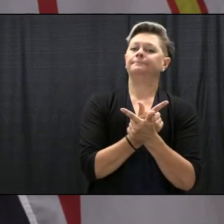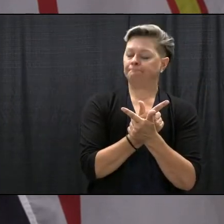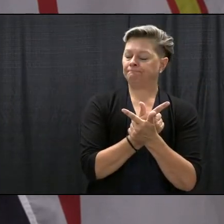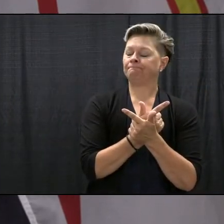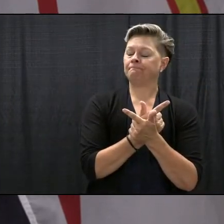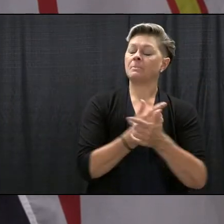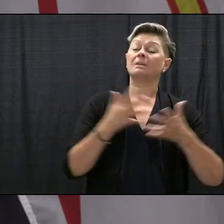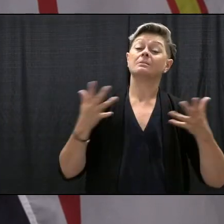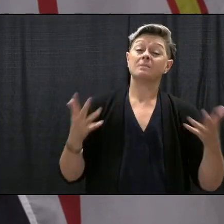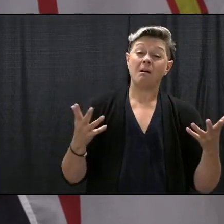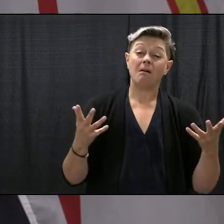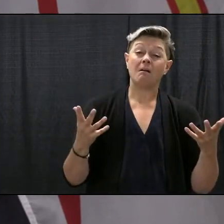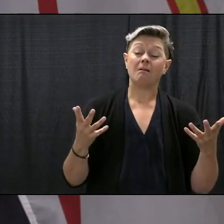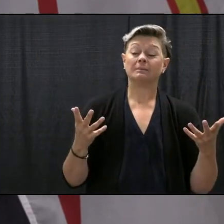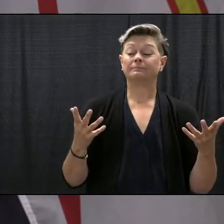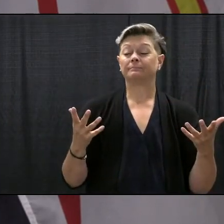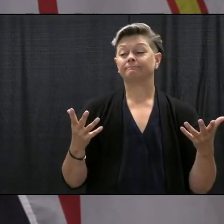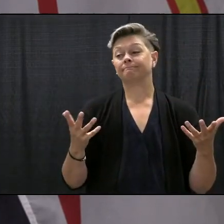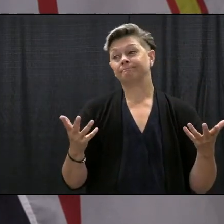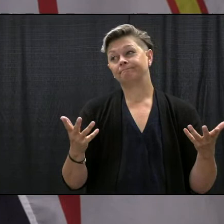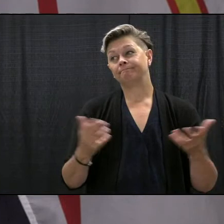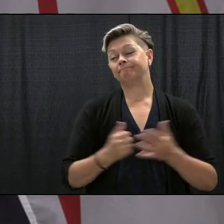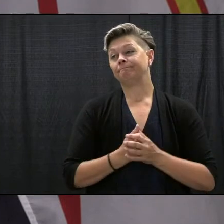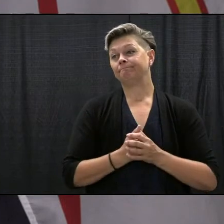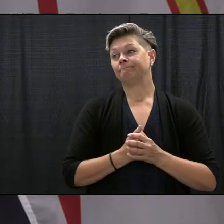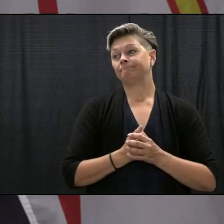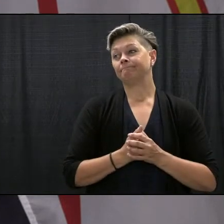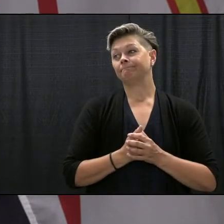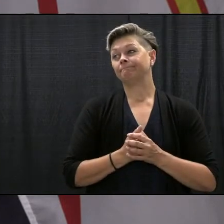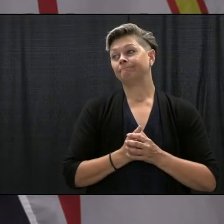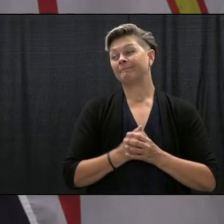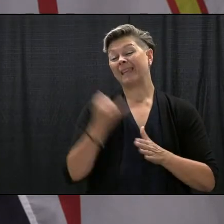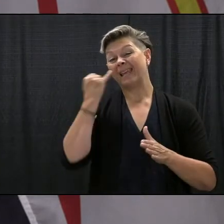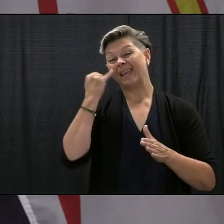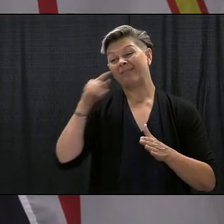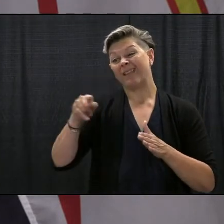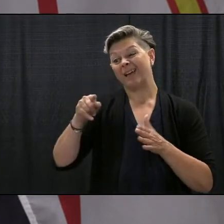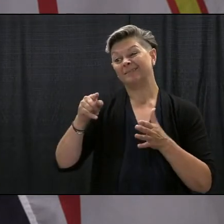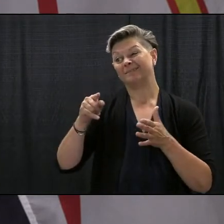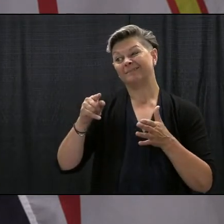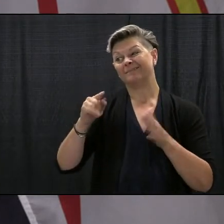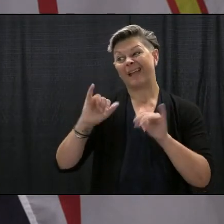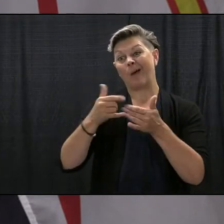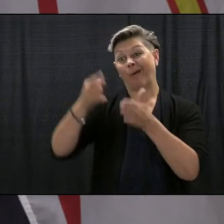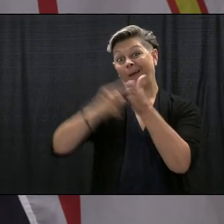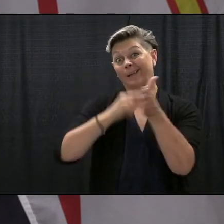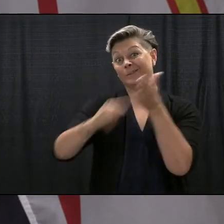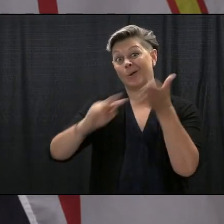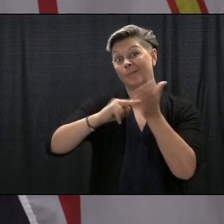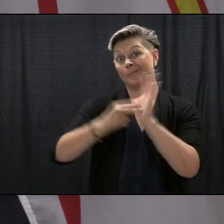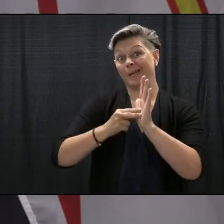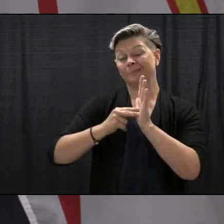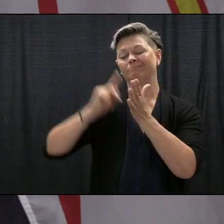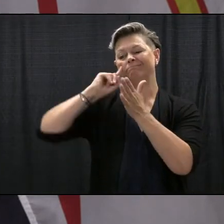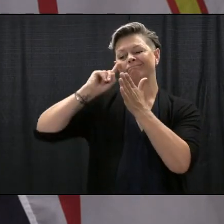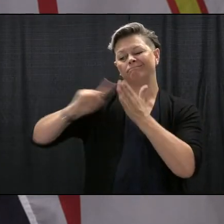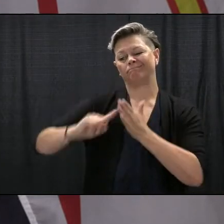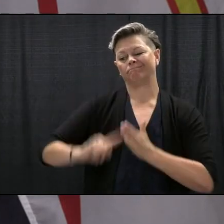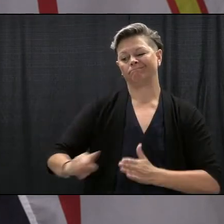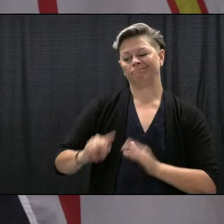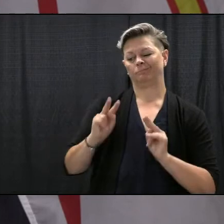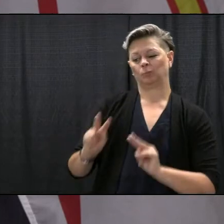With regard to what would make that not go ahead, we have to keep a close eye on epidemiology. So anything that